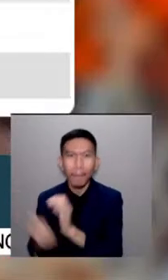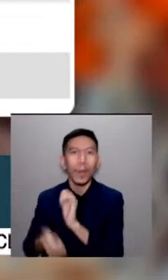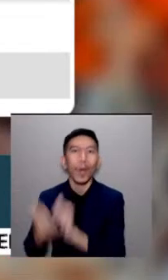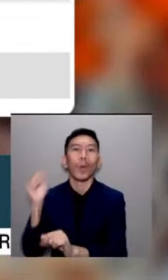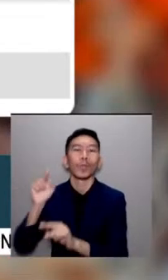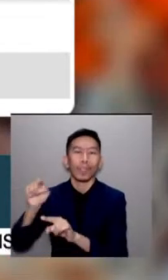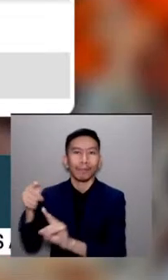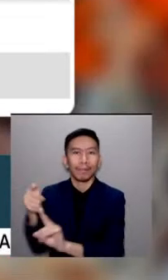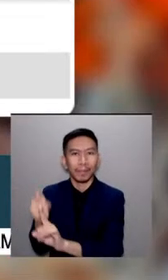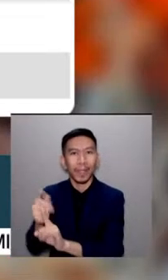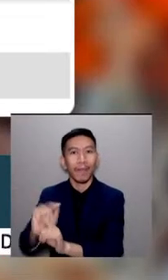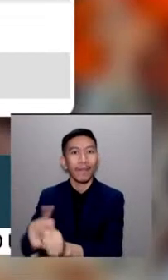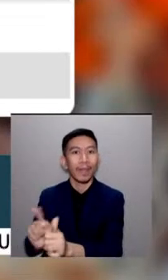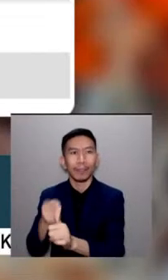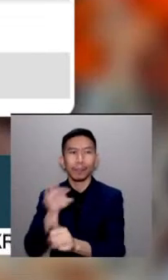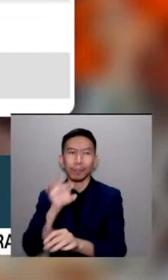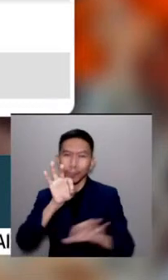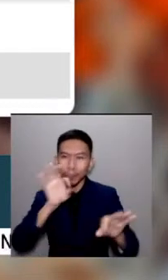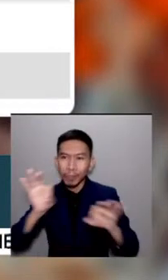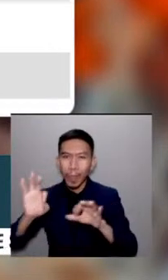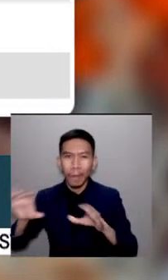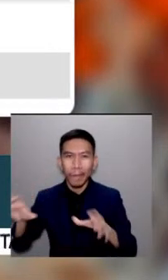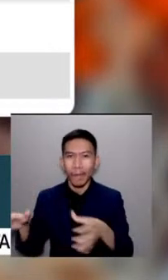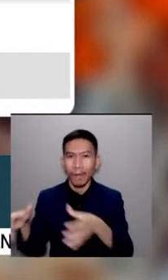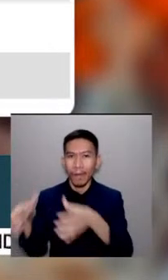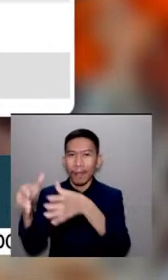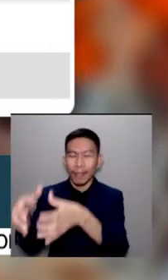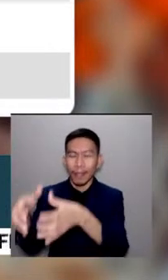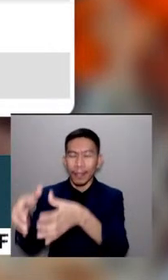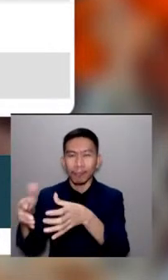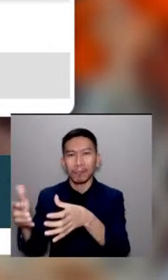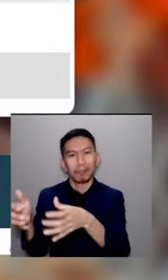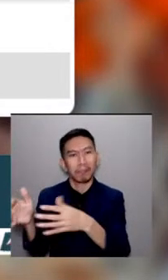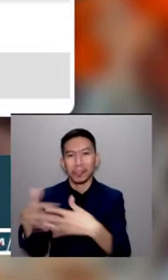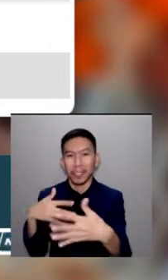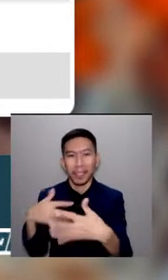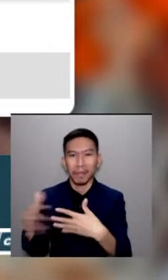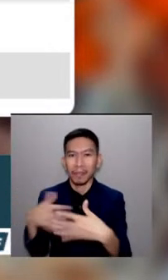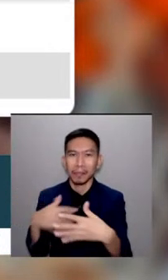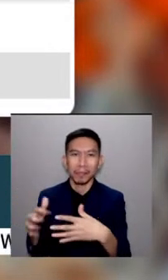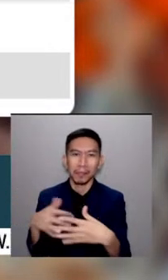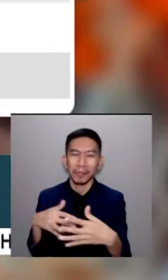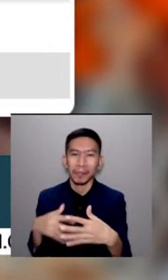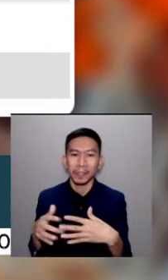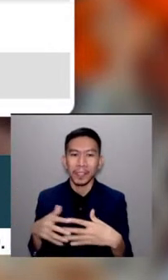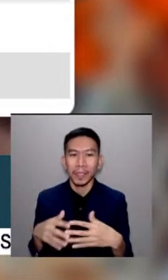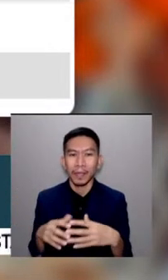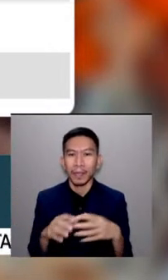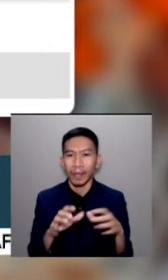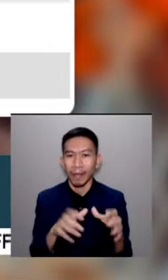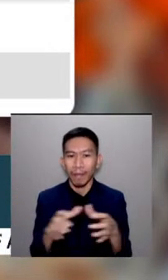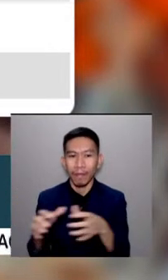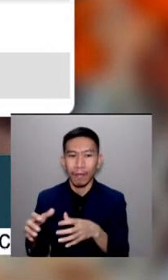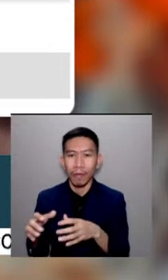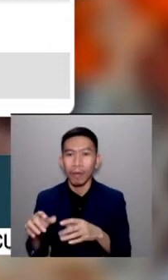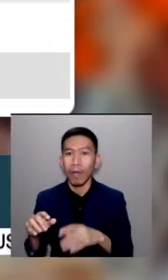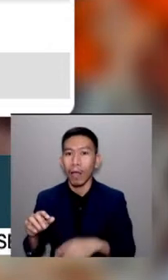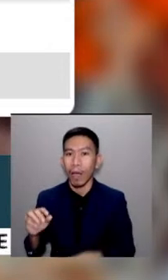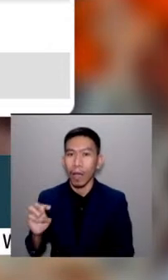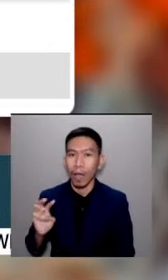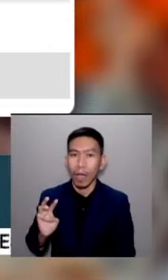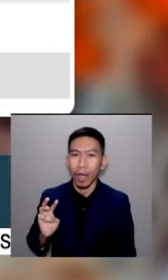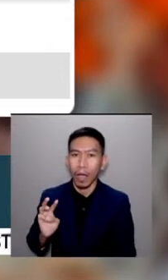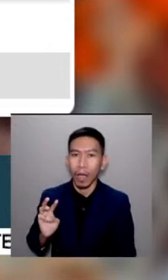pick who he wants to play with among the All-Star pool, regardless of conference. The Western starter pool